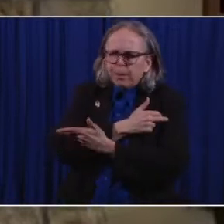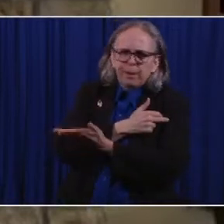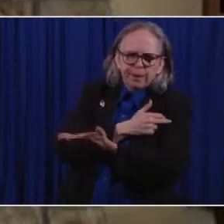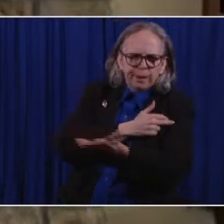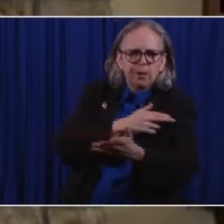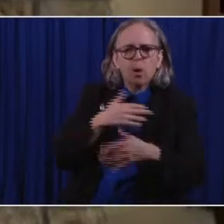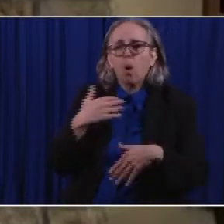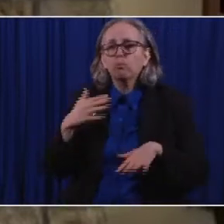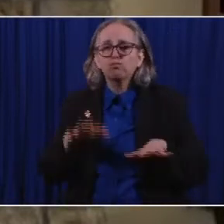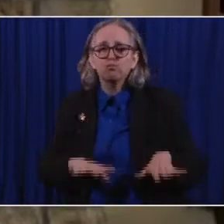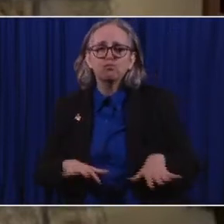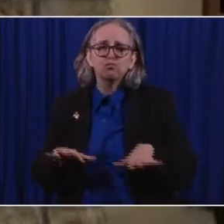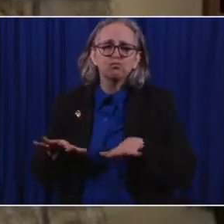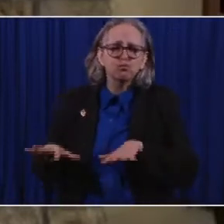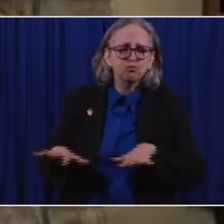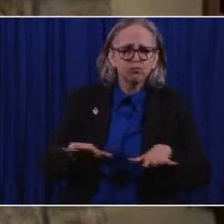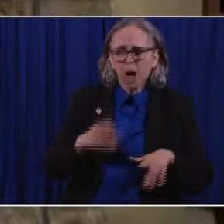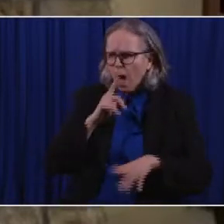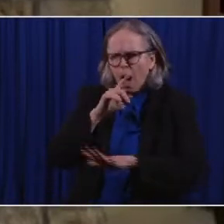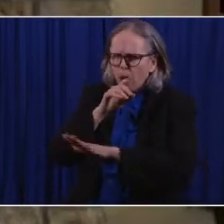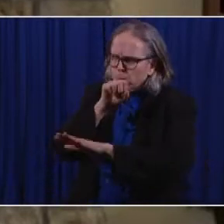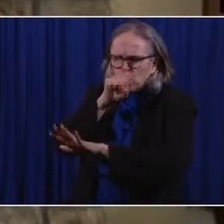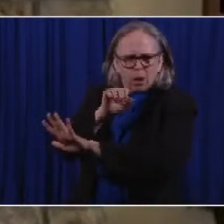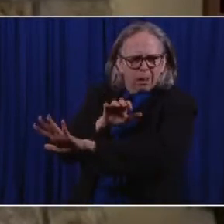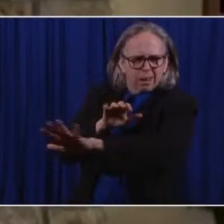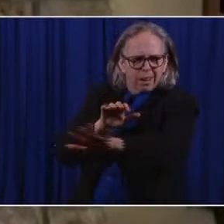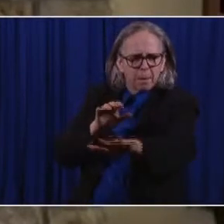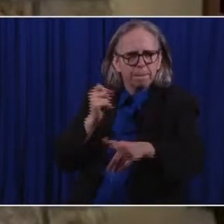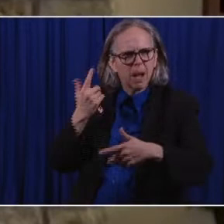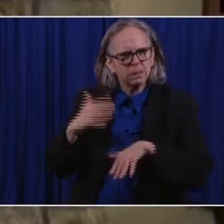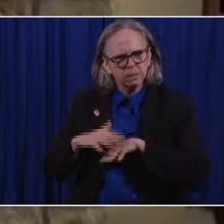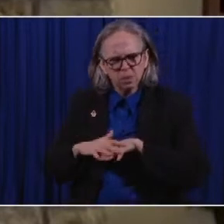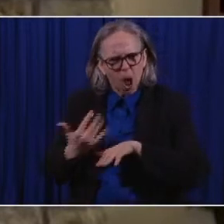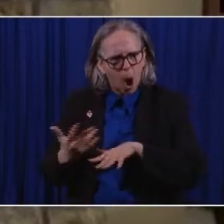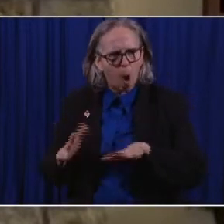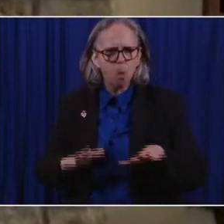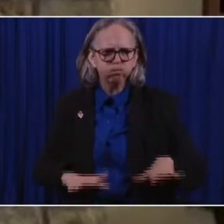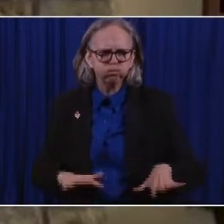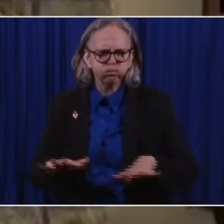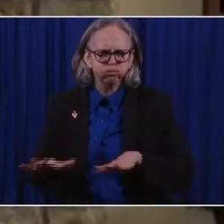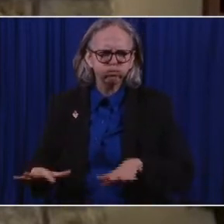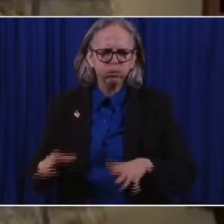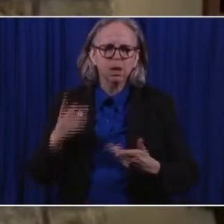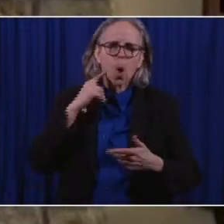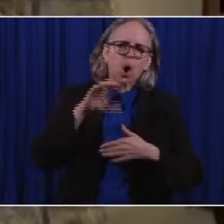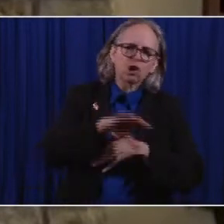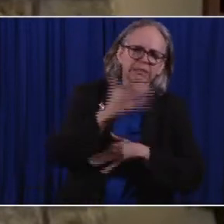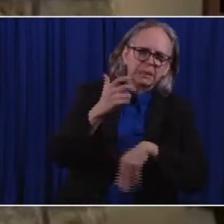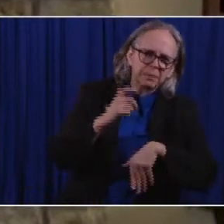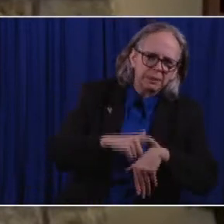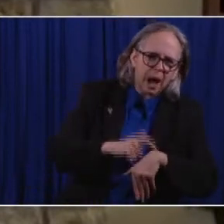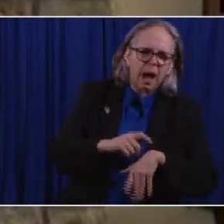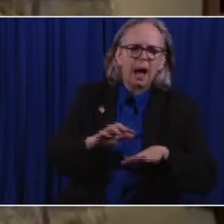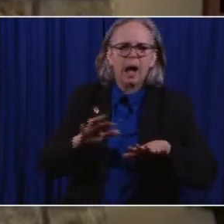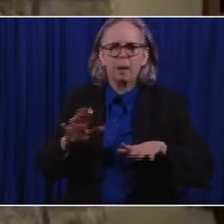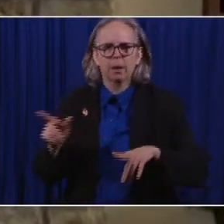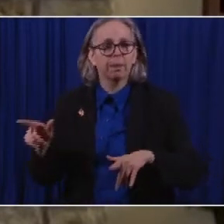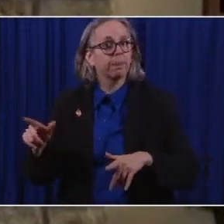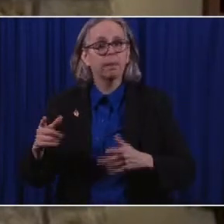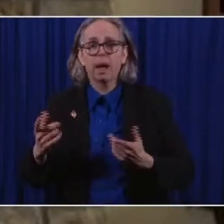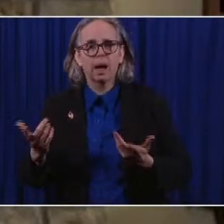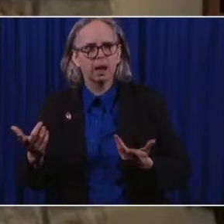but they weren't moving. They were over Christmas. They were over New Year's. That has been rectified. We're rolling along. We've told the